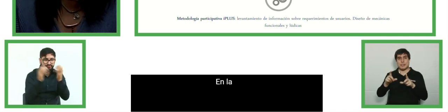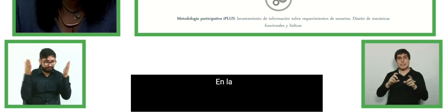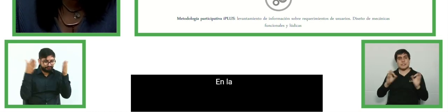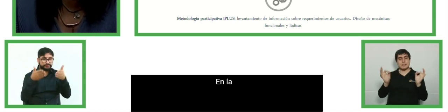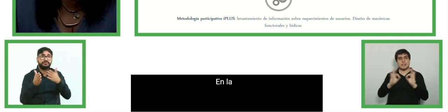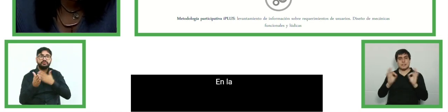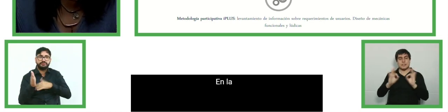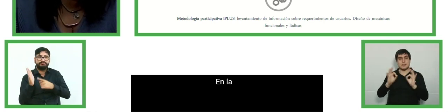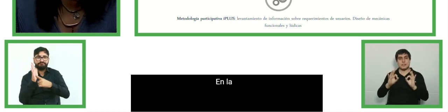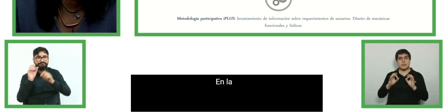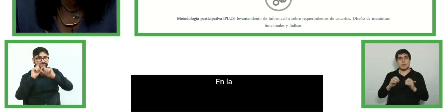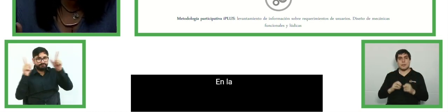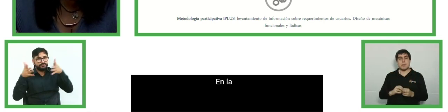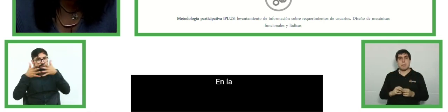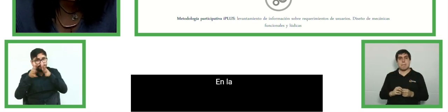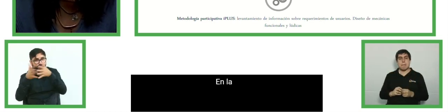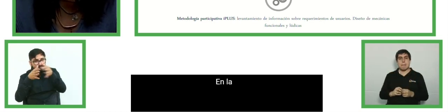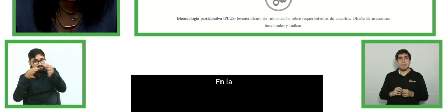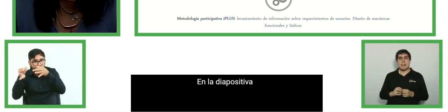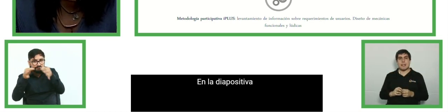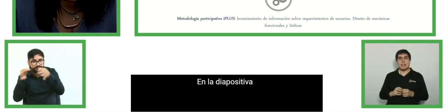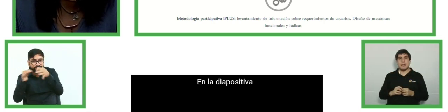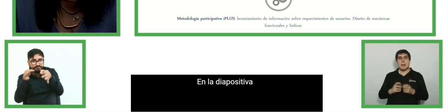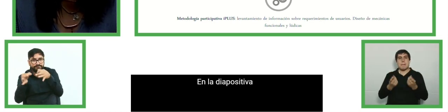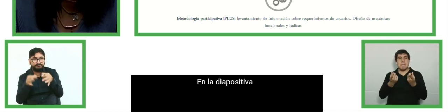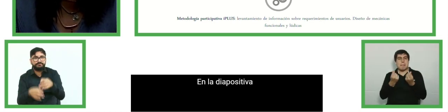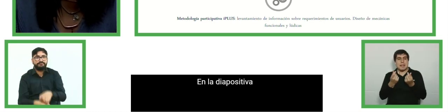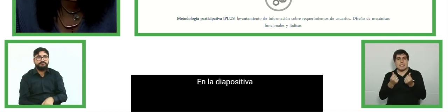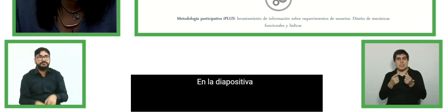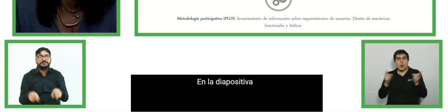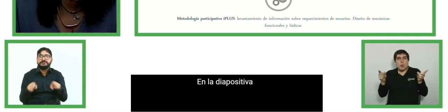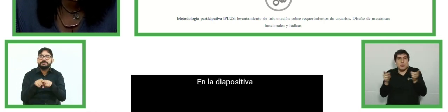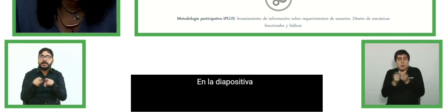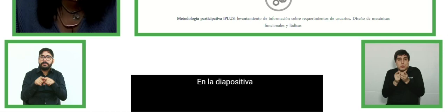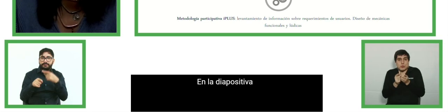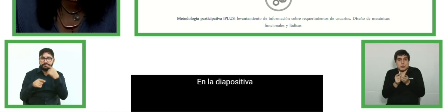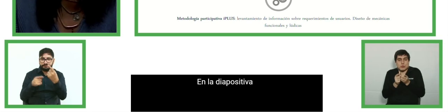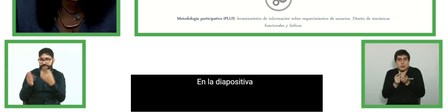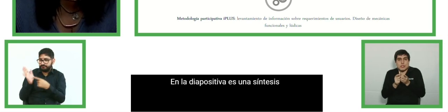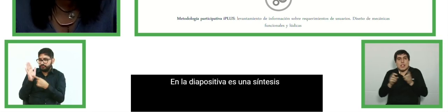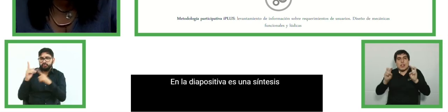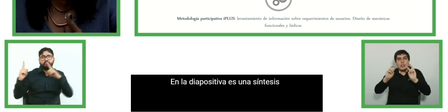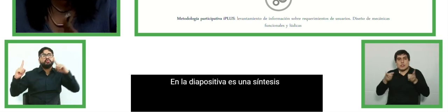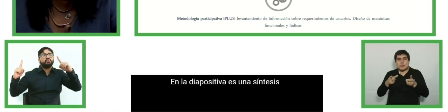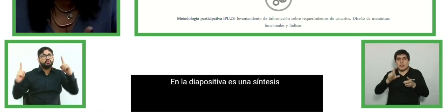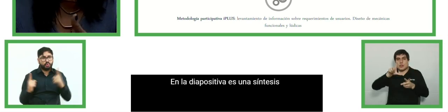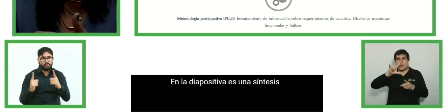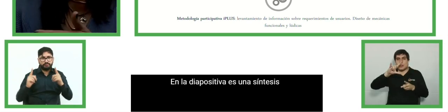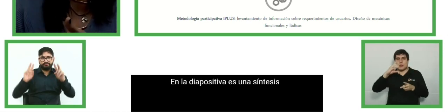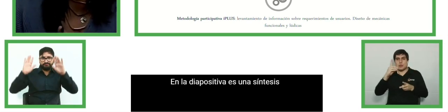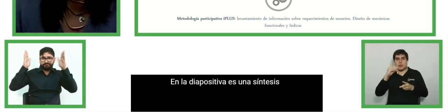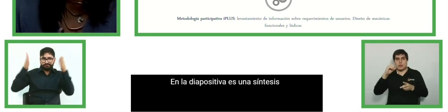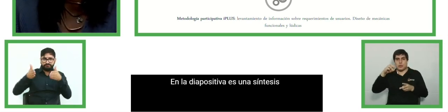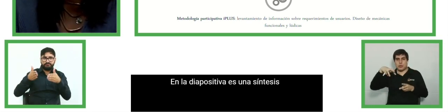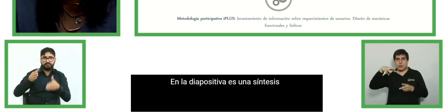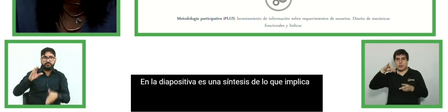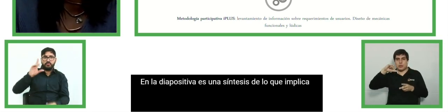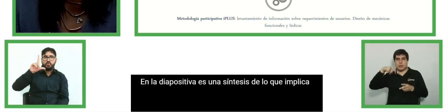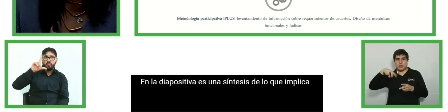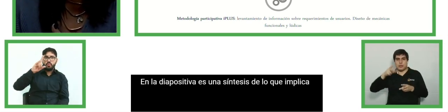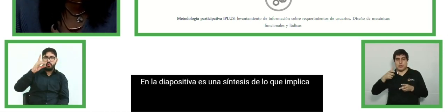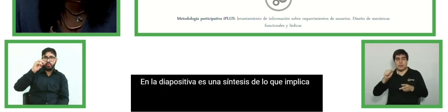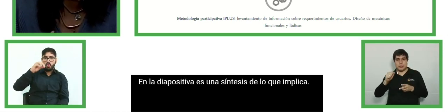is a summary of what Ludominga means. But I will ask you that you go back, freeze, go